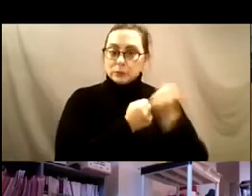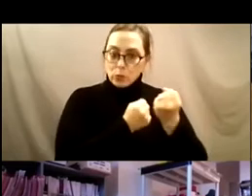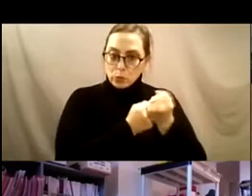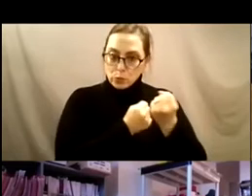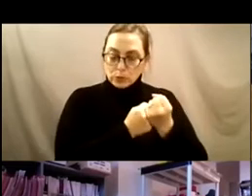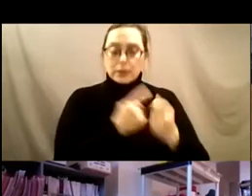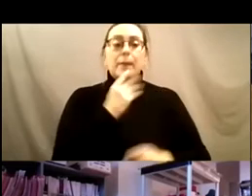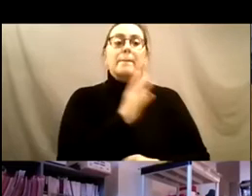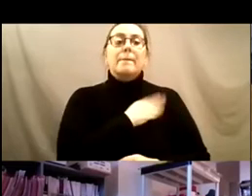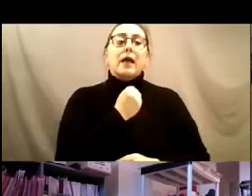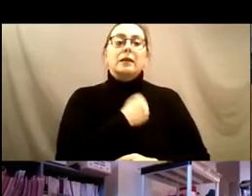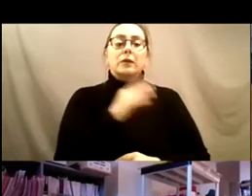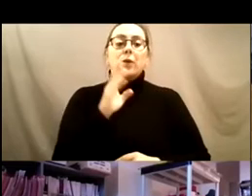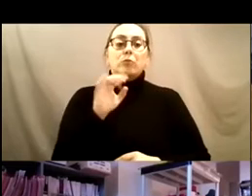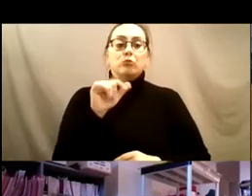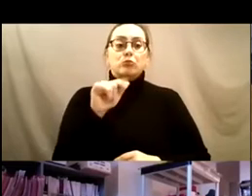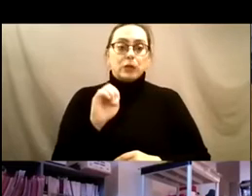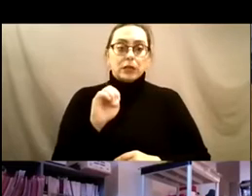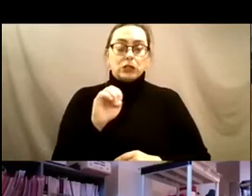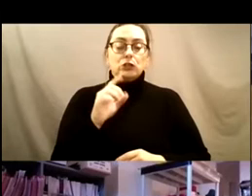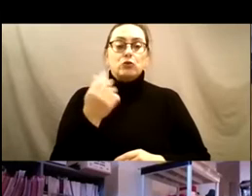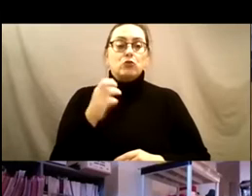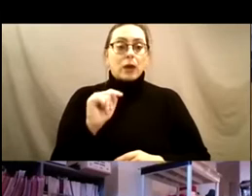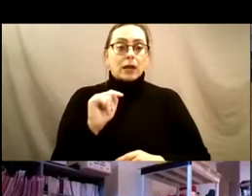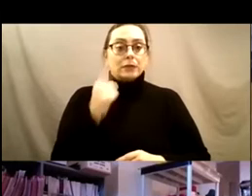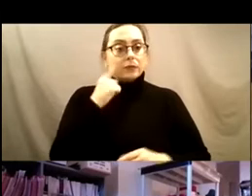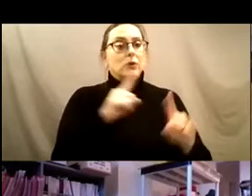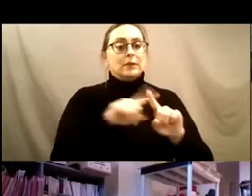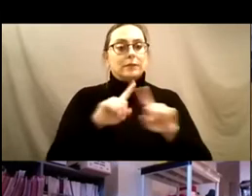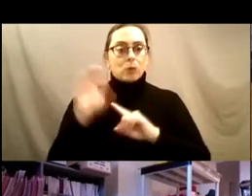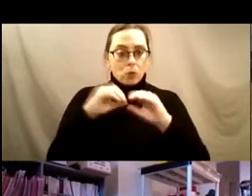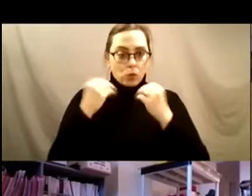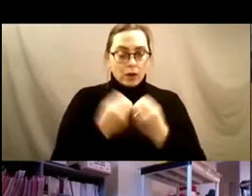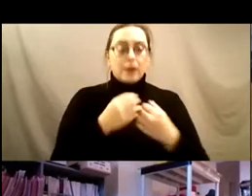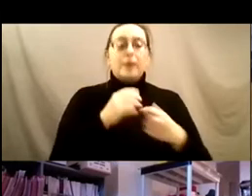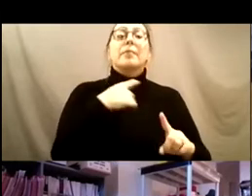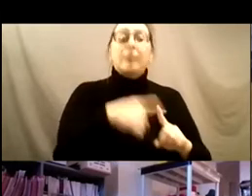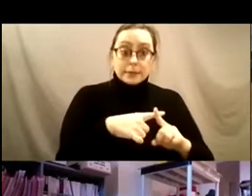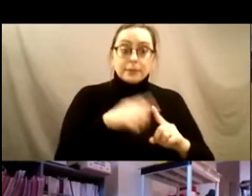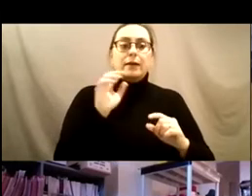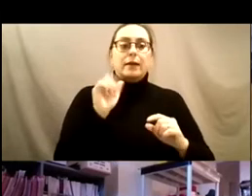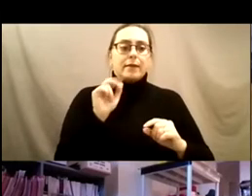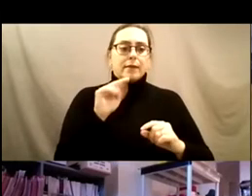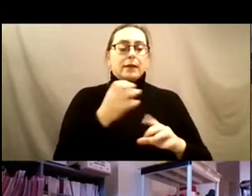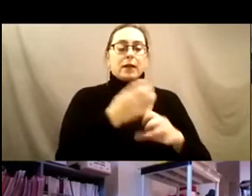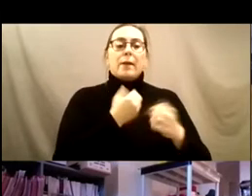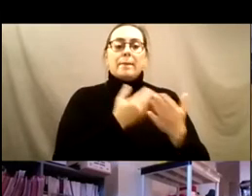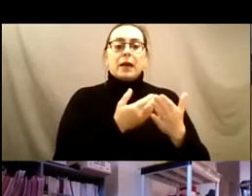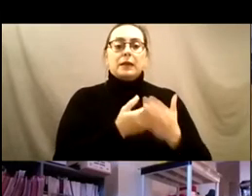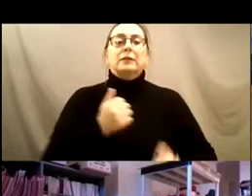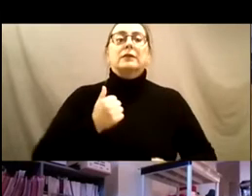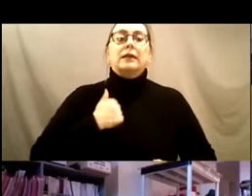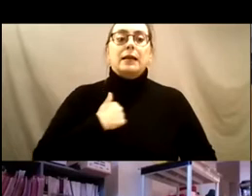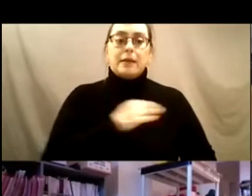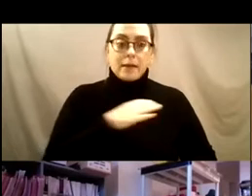the Manitoba Bridge Grant for organizations. In addition, AANM received funds from the Canada